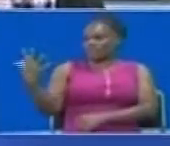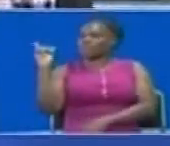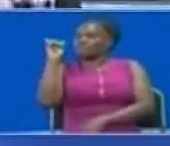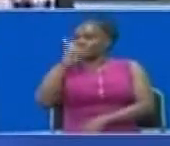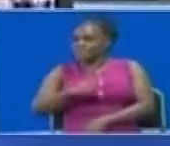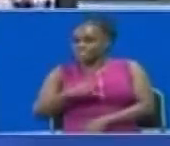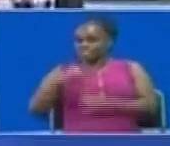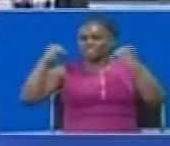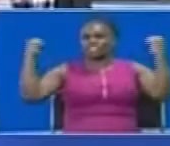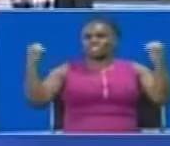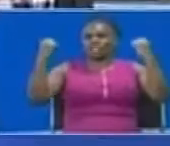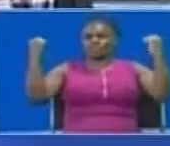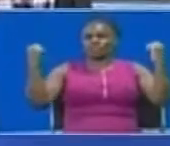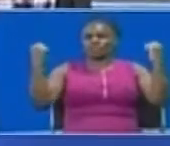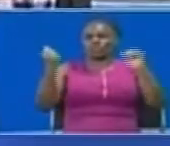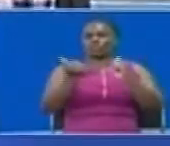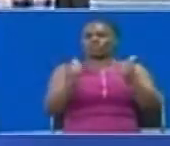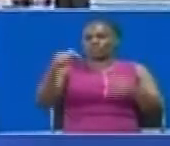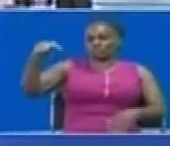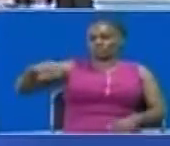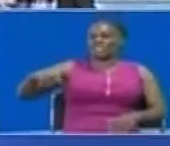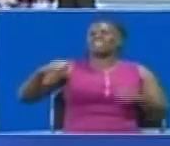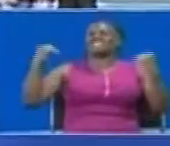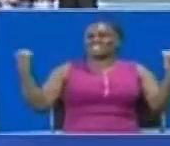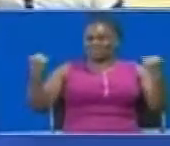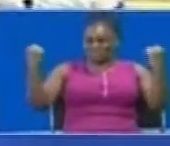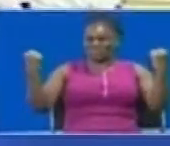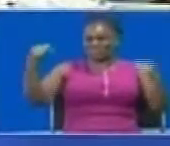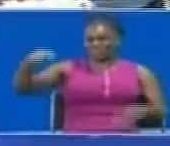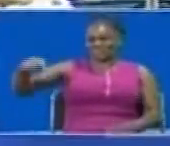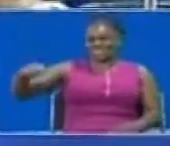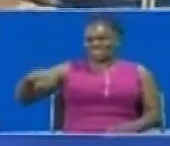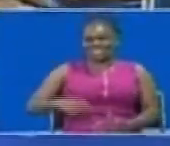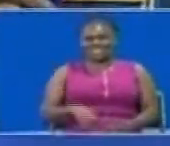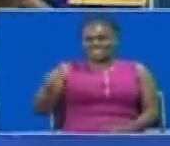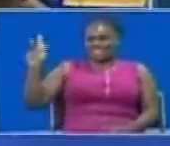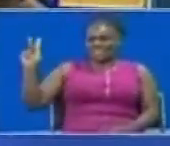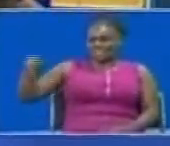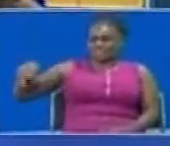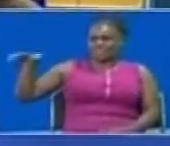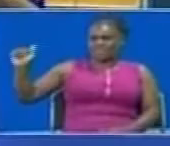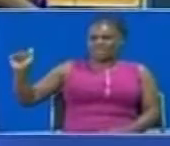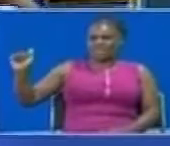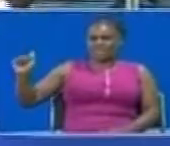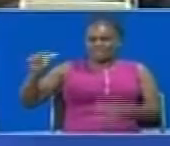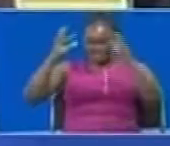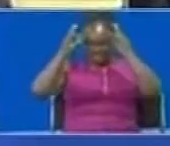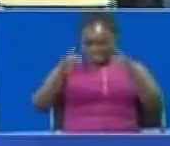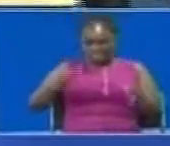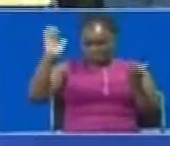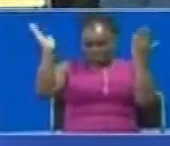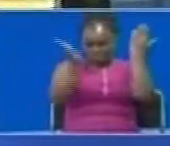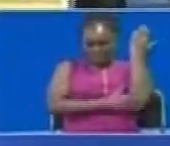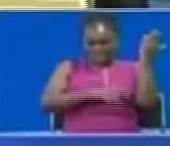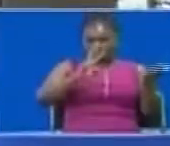we need to be champions of Kenya League. And here today we are the champions. KPA walitaja uamuzi mbaya kama chanzo cha